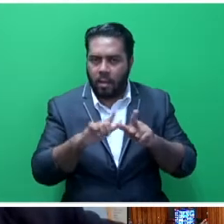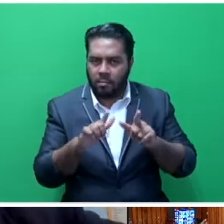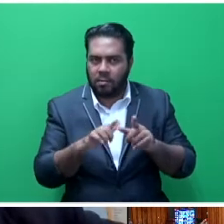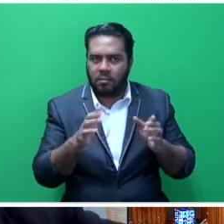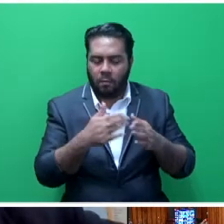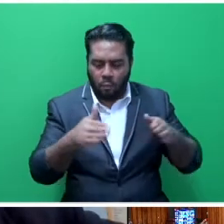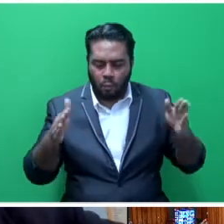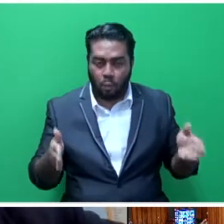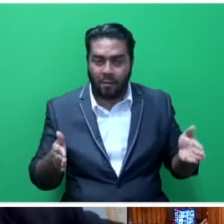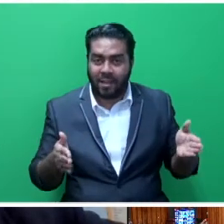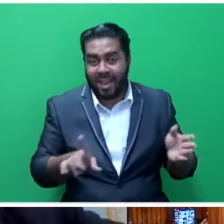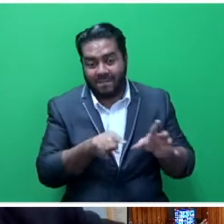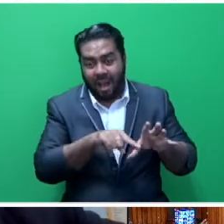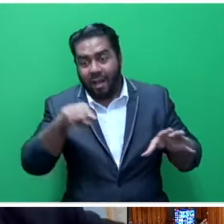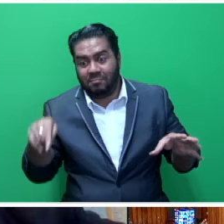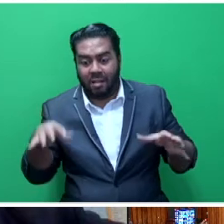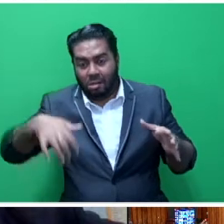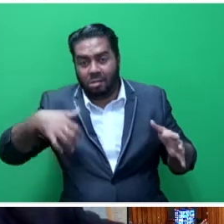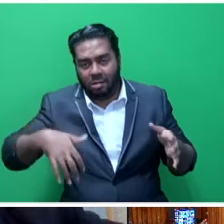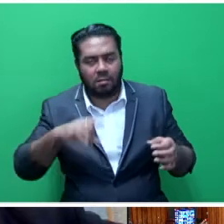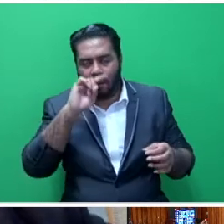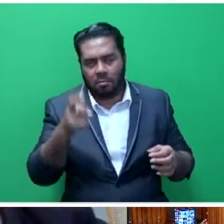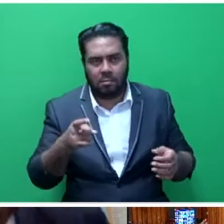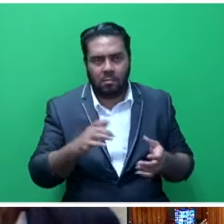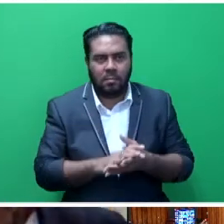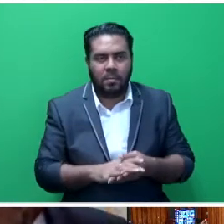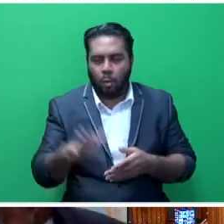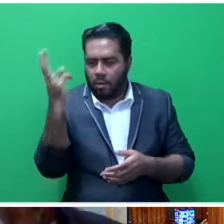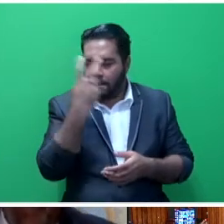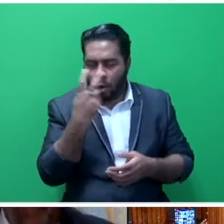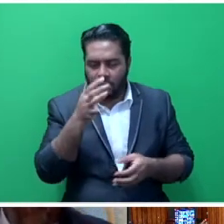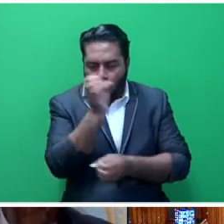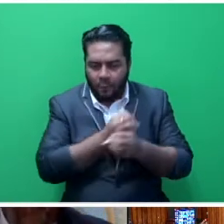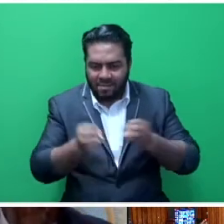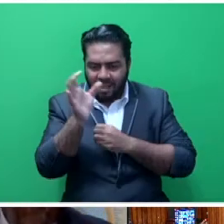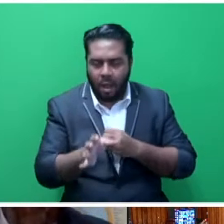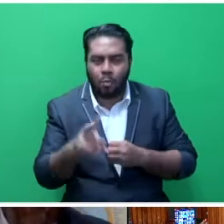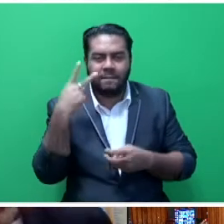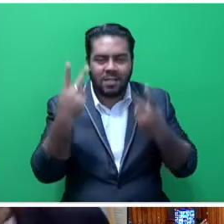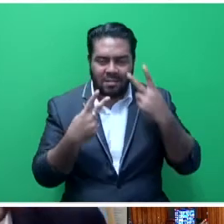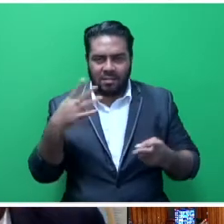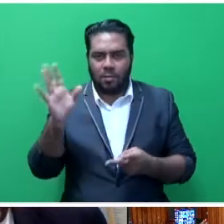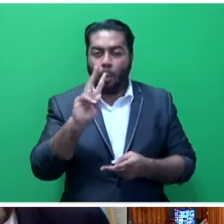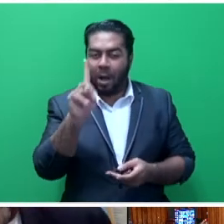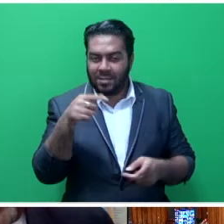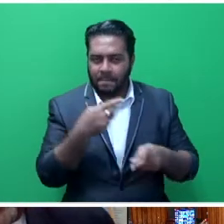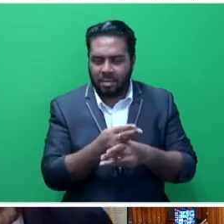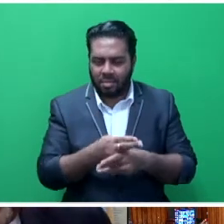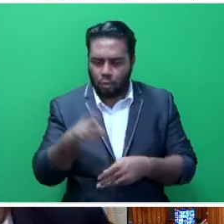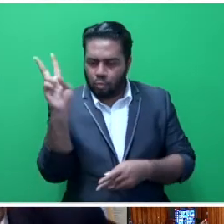So this sort of monitoring occurs on a monthly basis. We expect our officers to visit each of these sites once a month to make